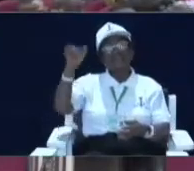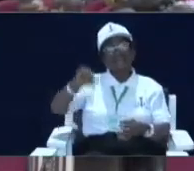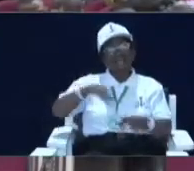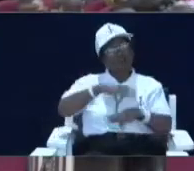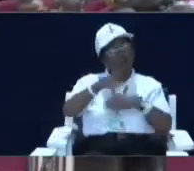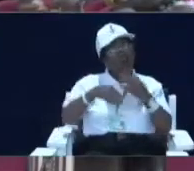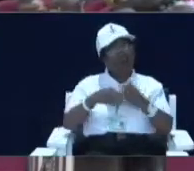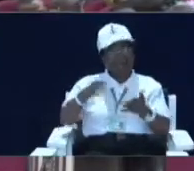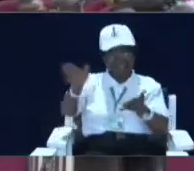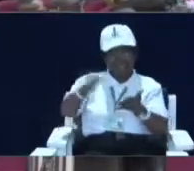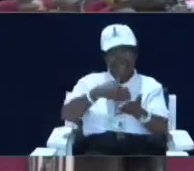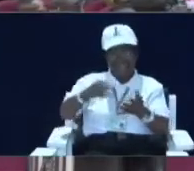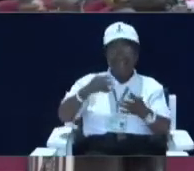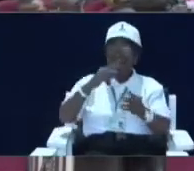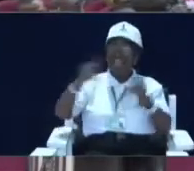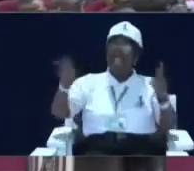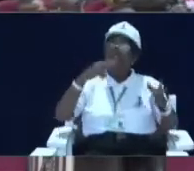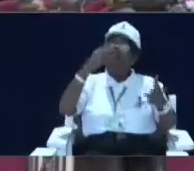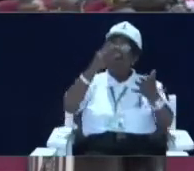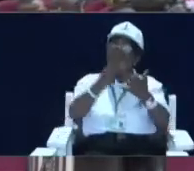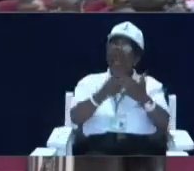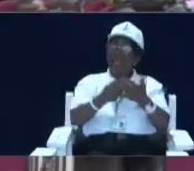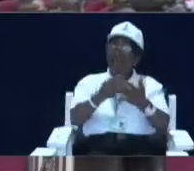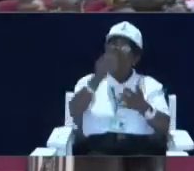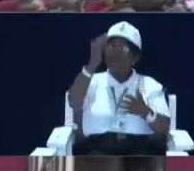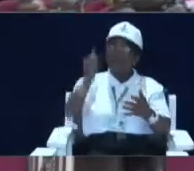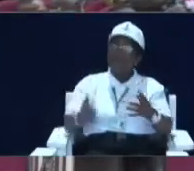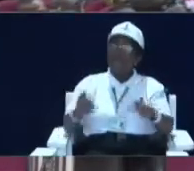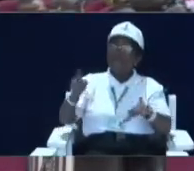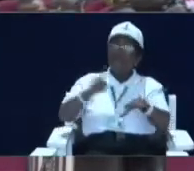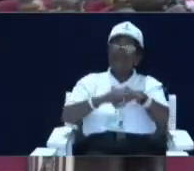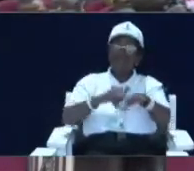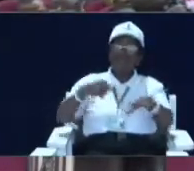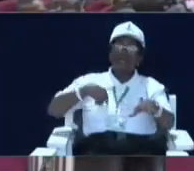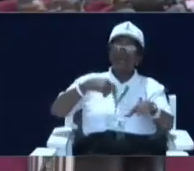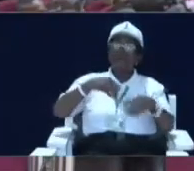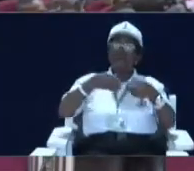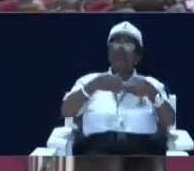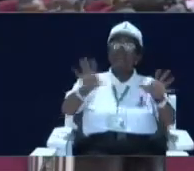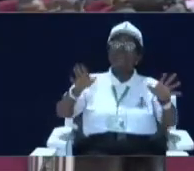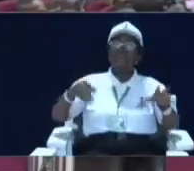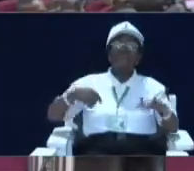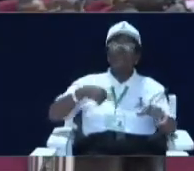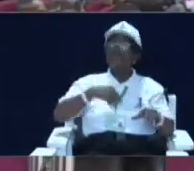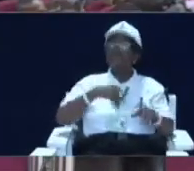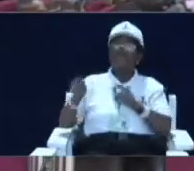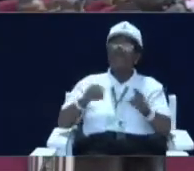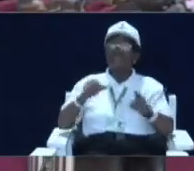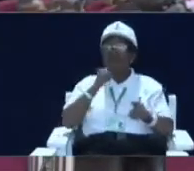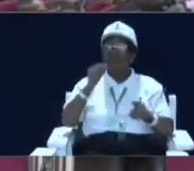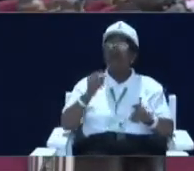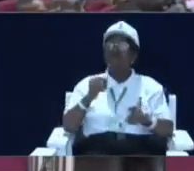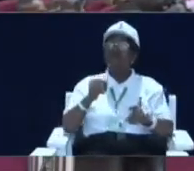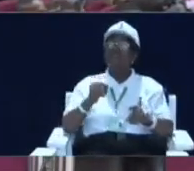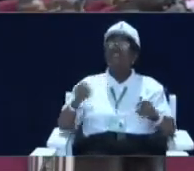well. But by the time we finish, we don't even know exactly where we started.